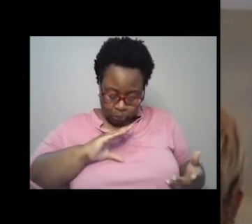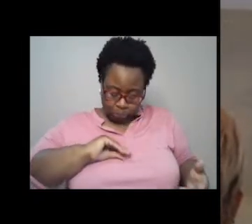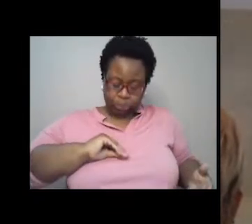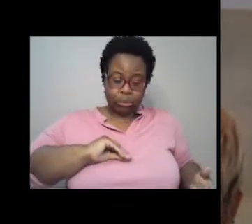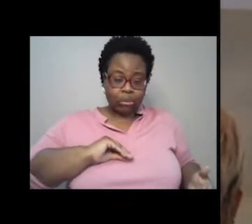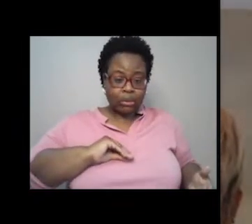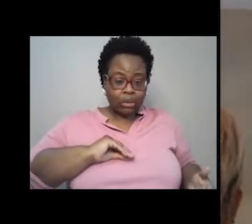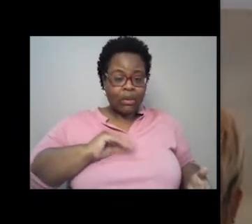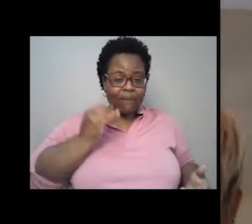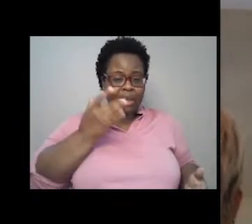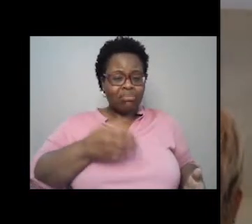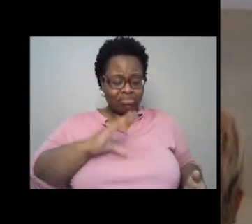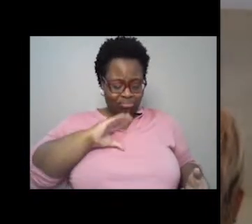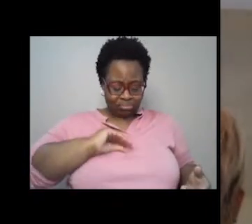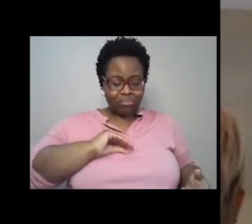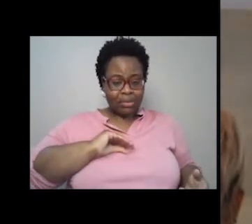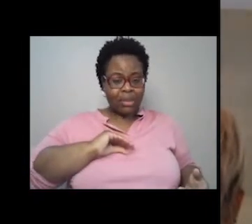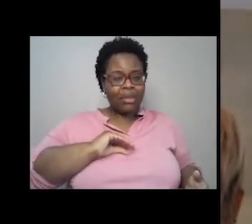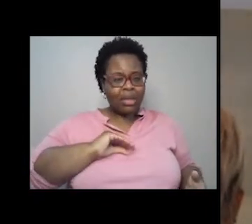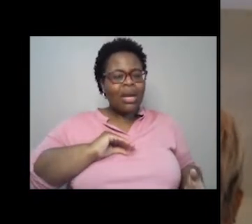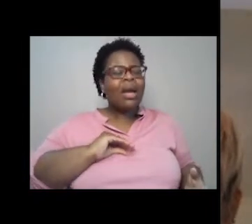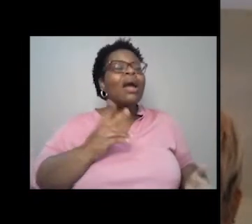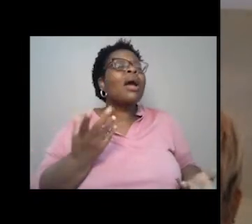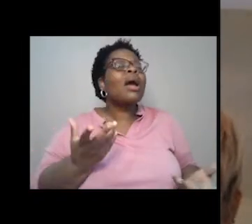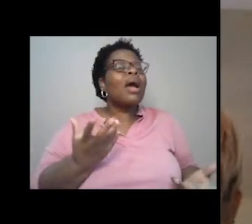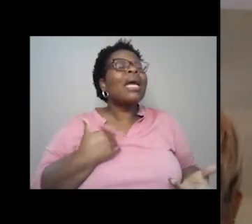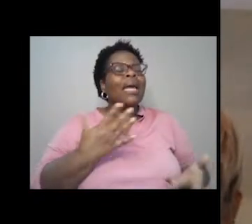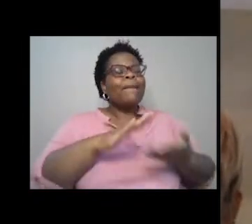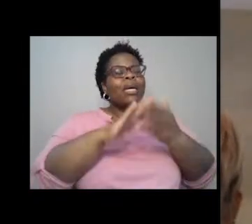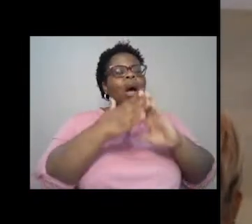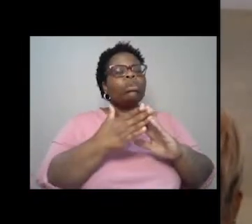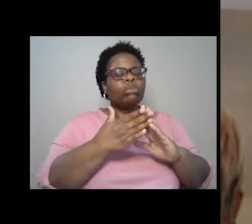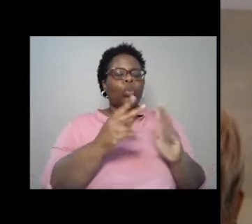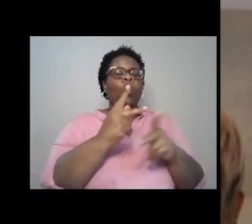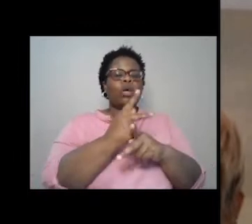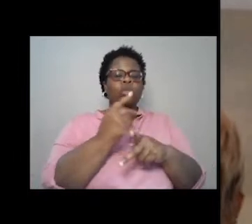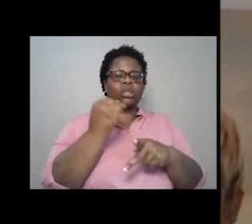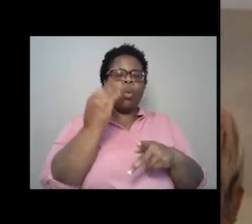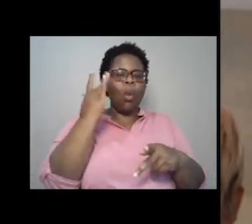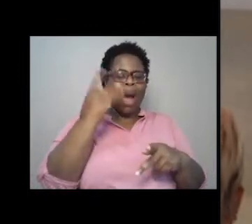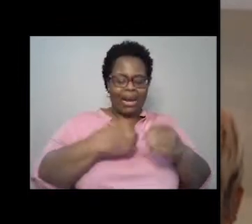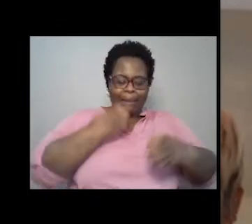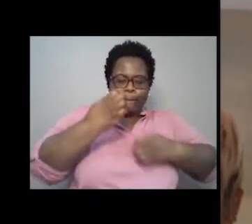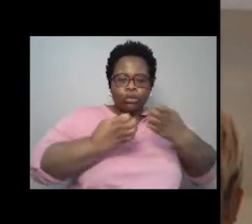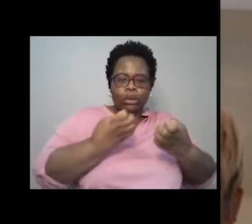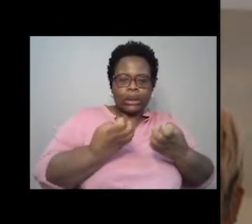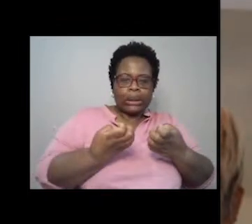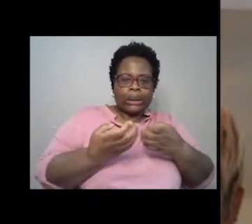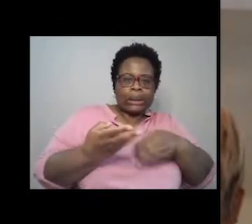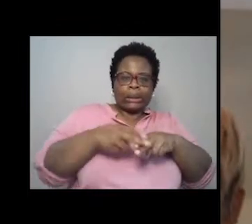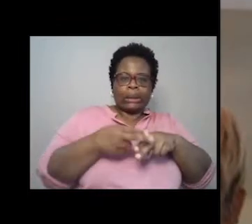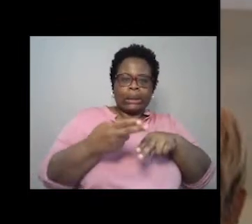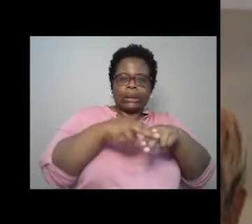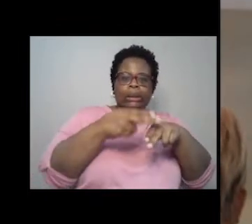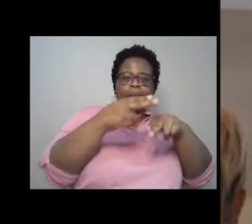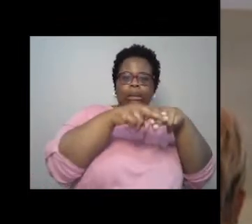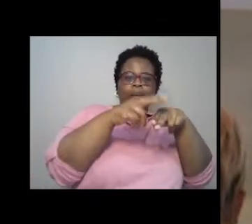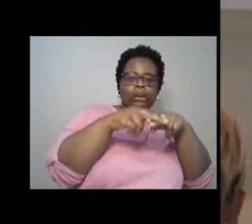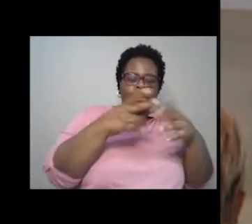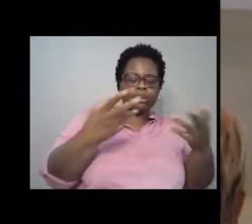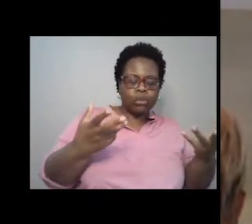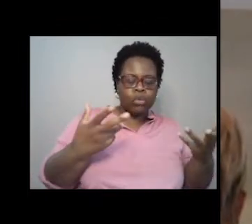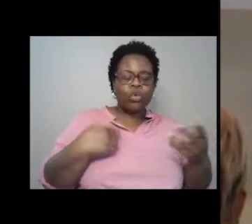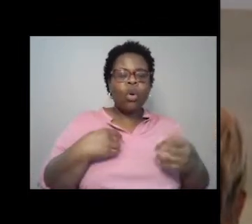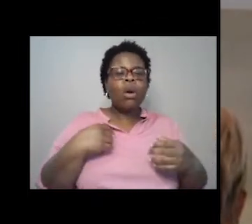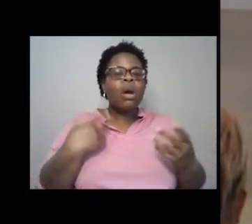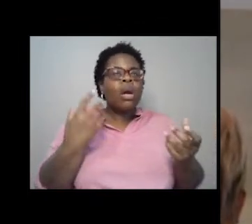never resolved or we didn't have language for, but it's all coming on. It's getting heightened because our emotions are heightened. And the way that is because imagine if